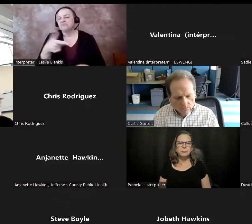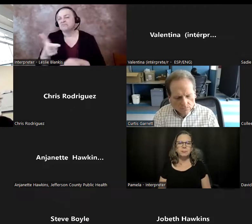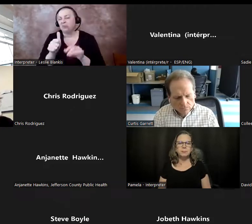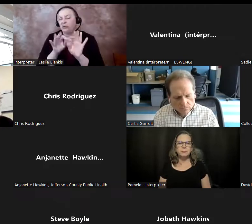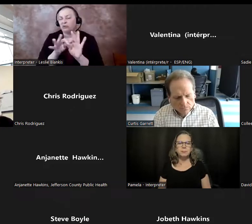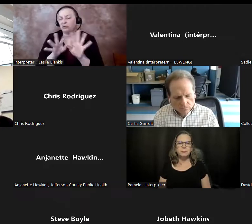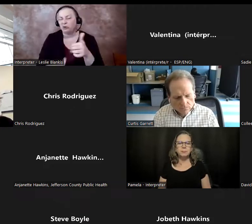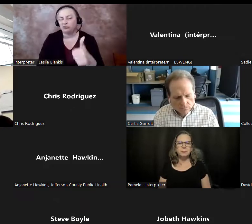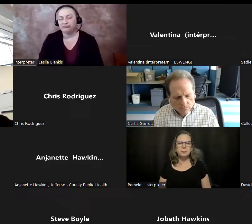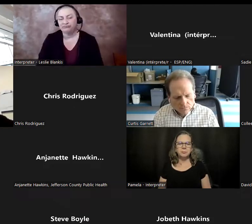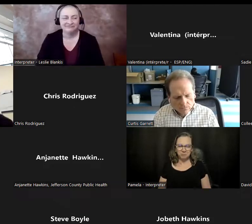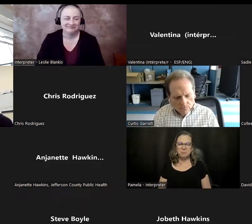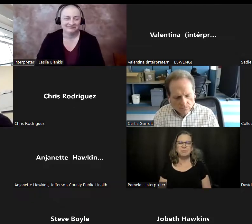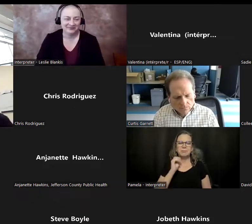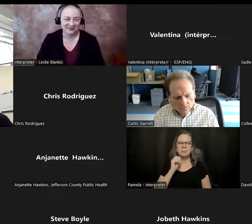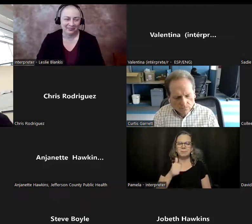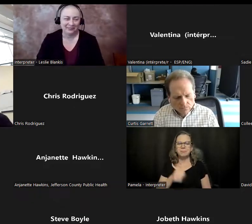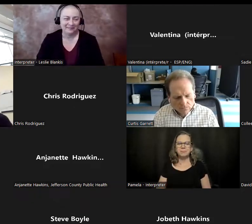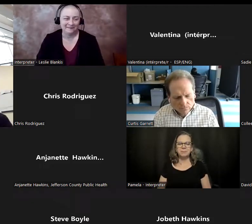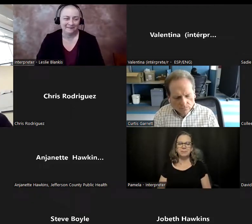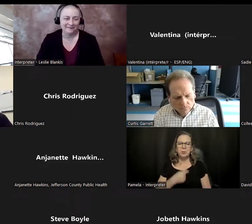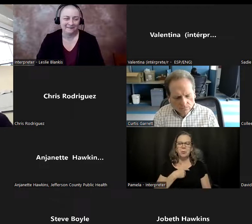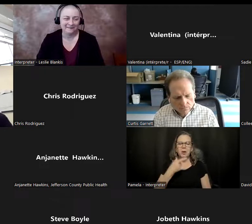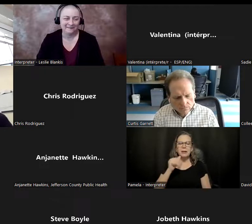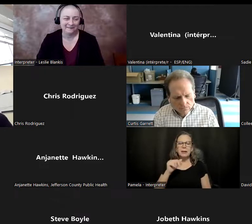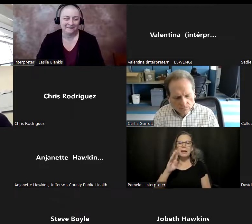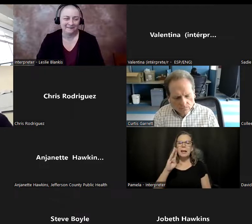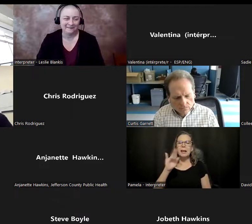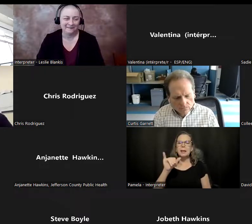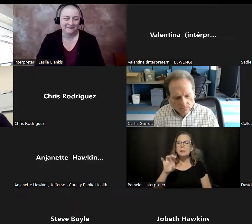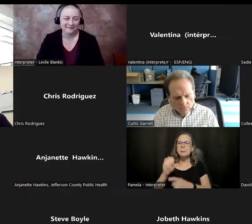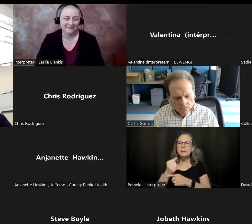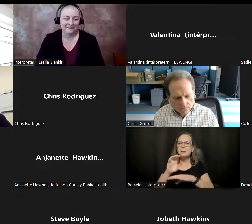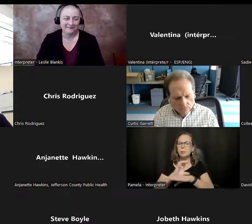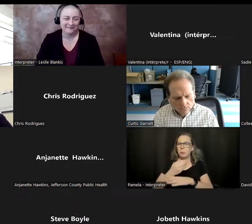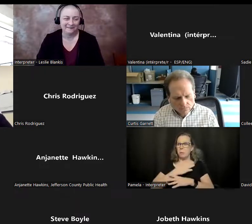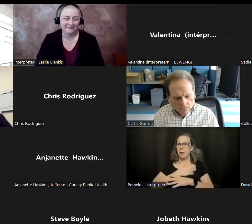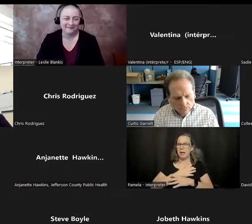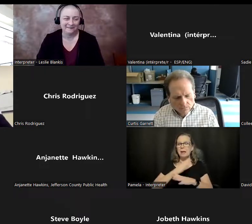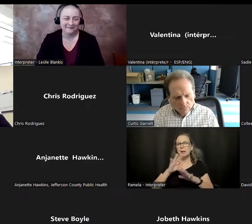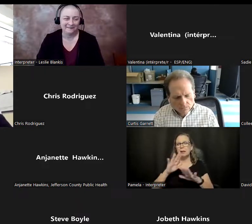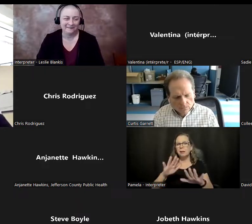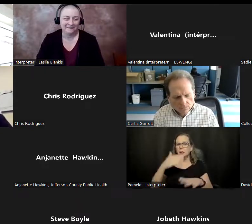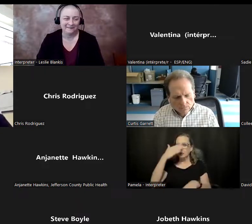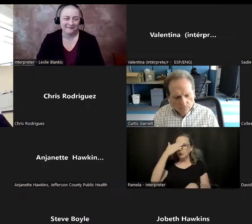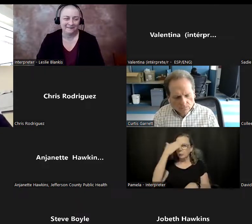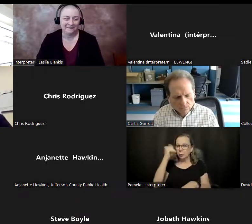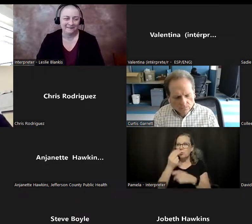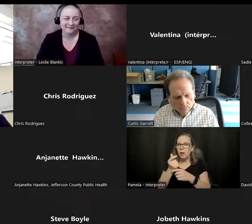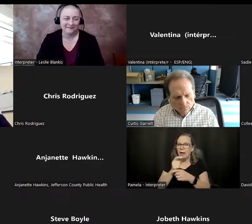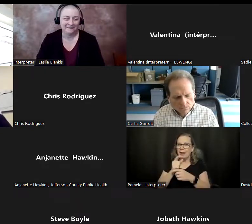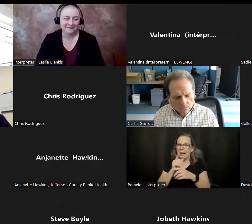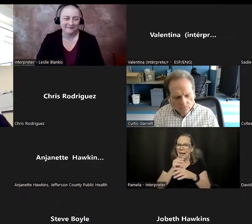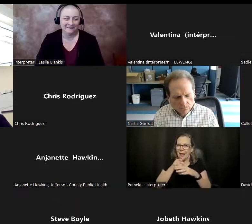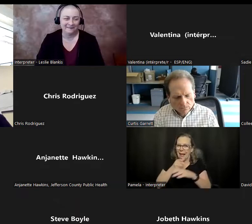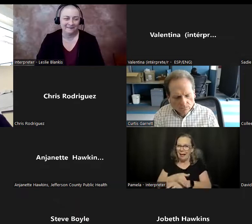us because I'm on Gabby's computer. My computer, thank goodness, right after we did a report, and I'll talk